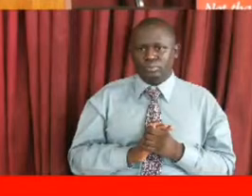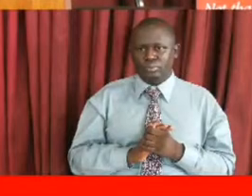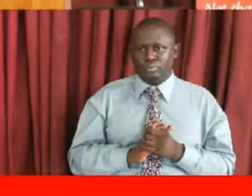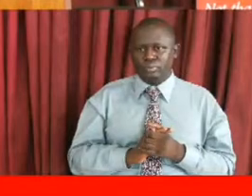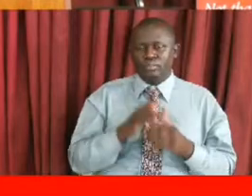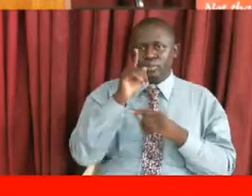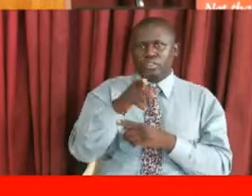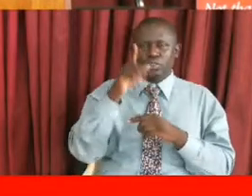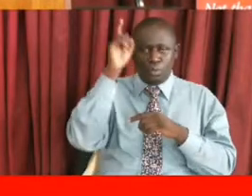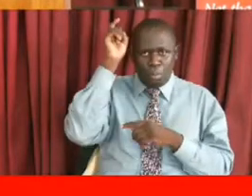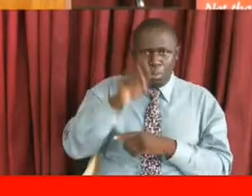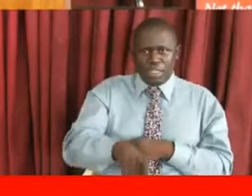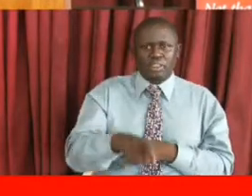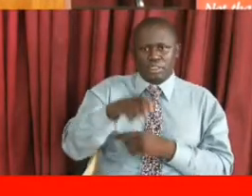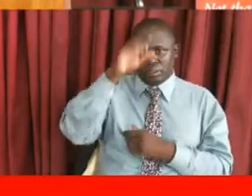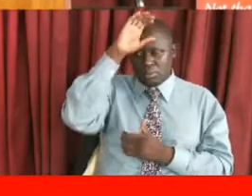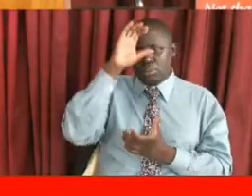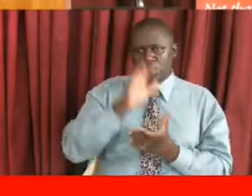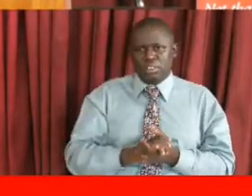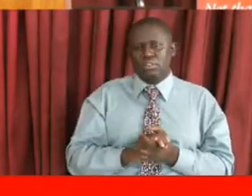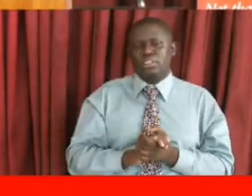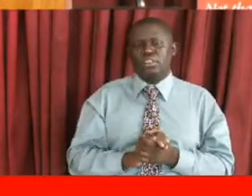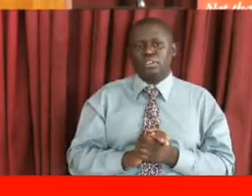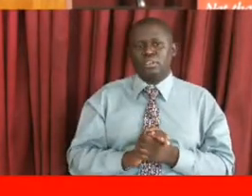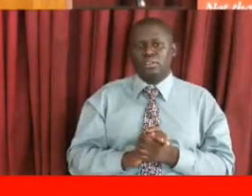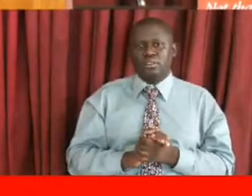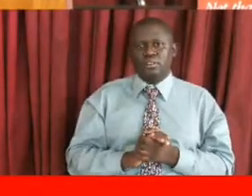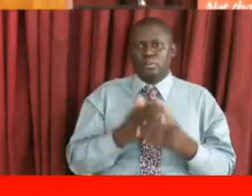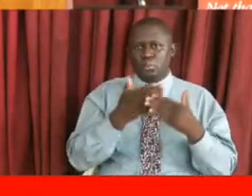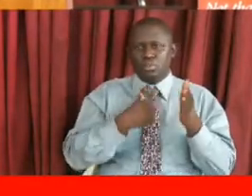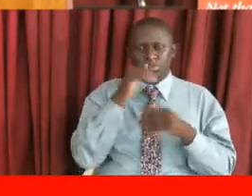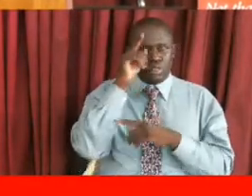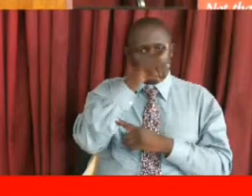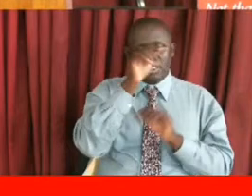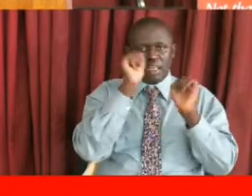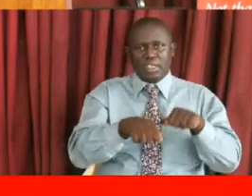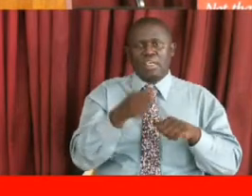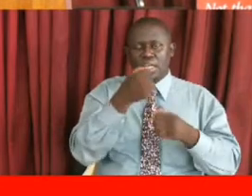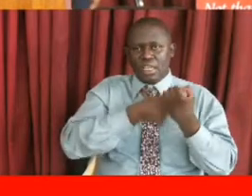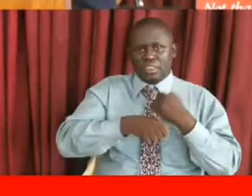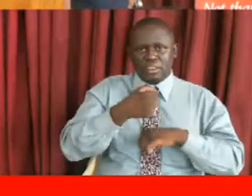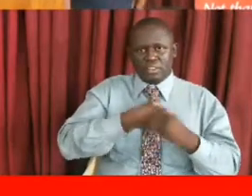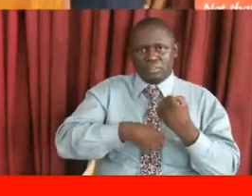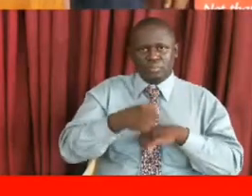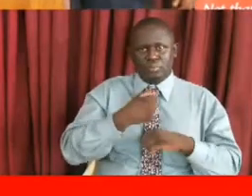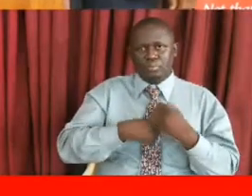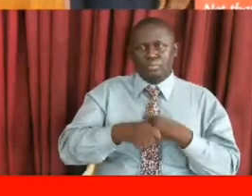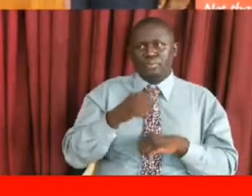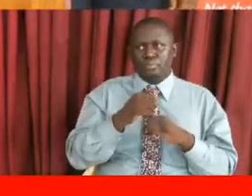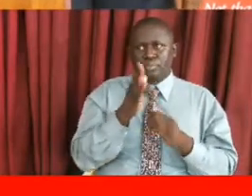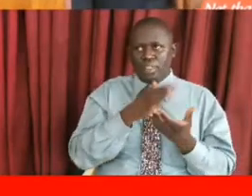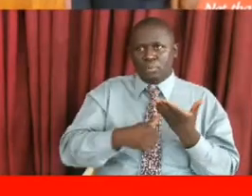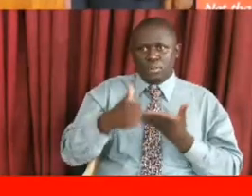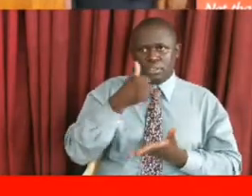you've got to believe it before he can act